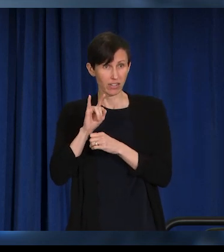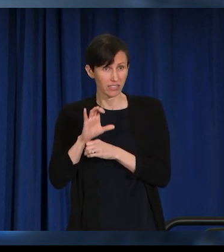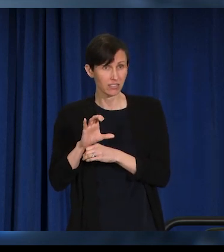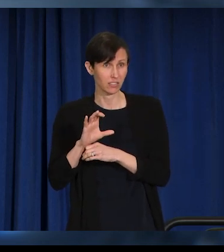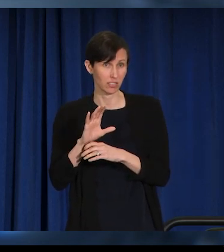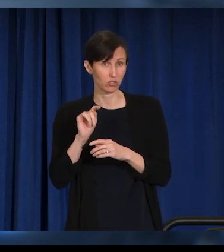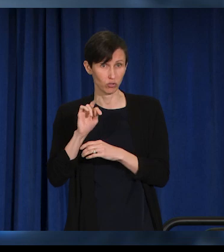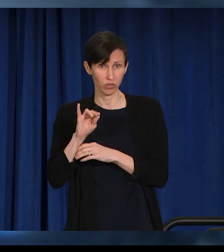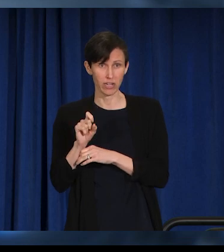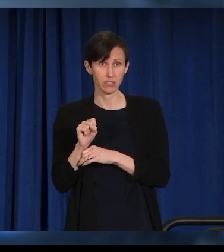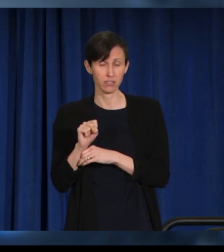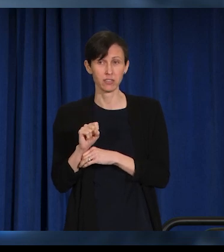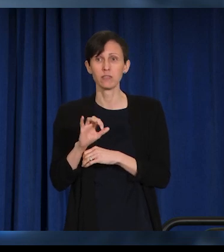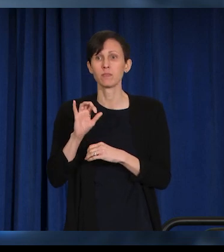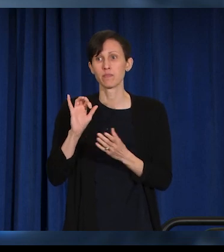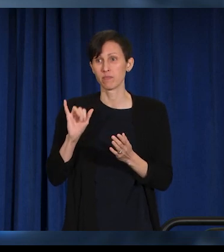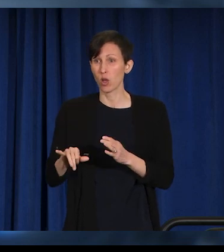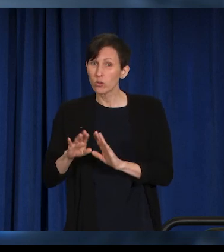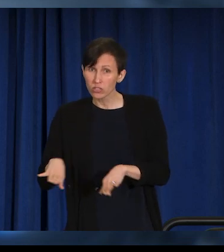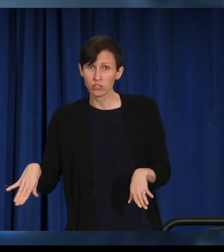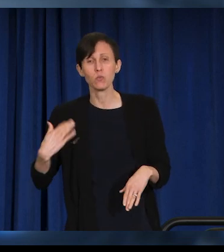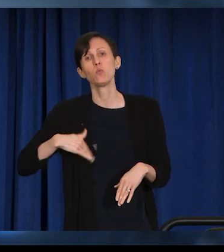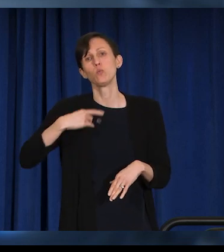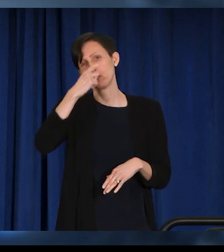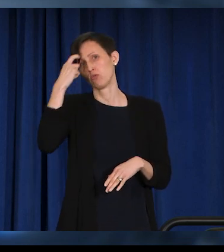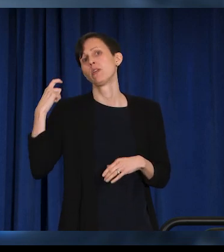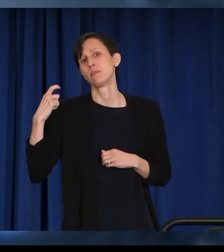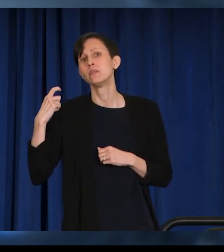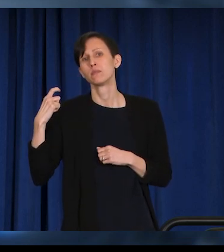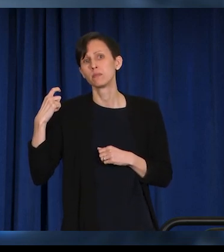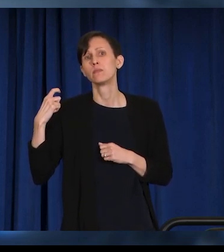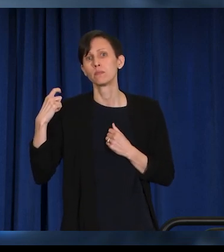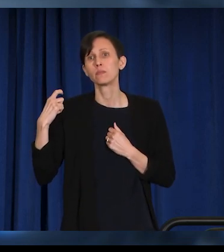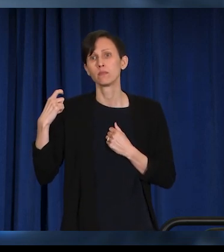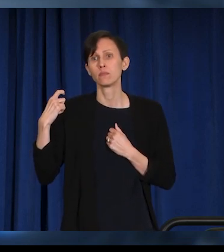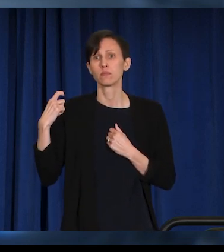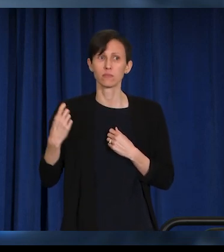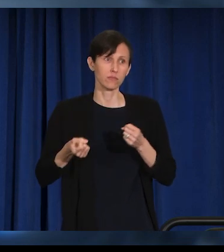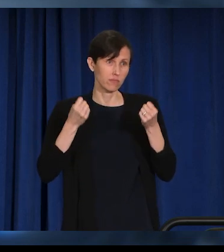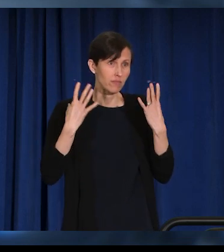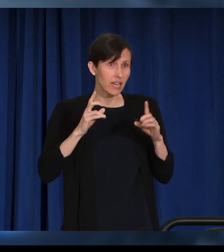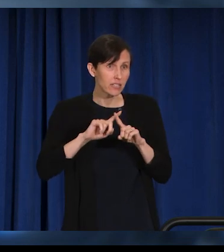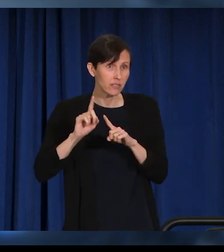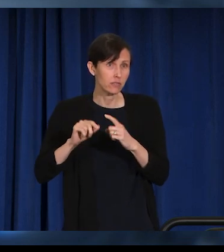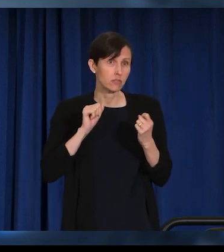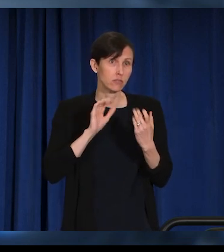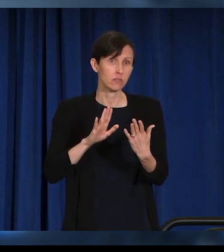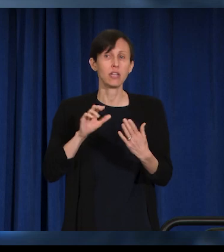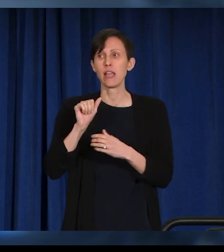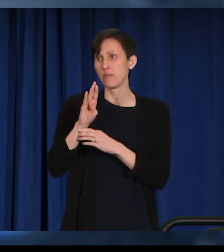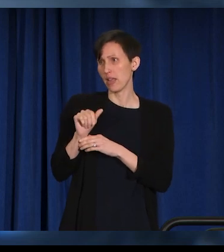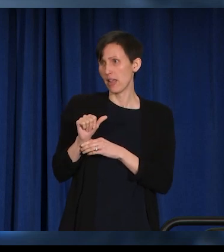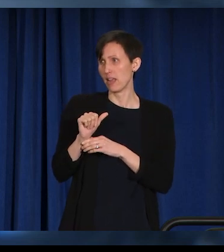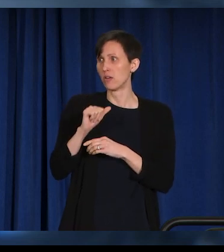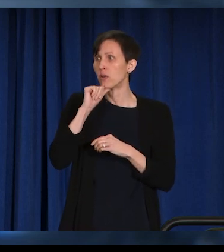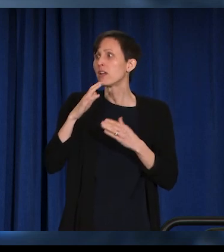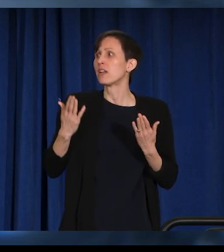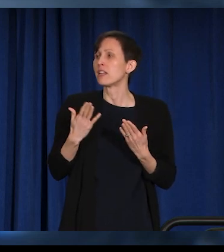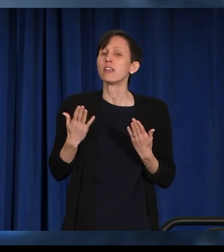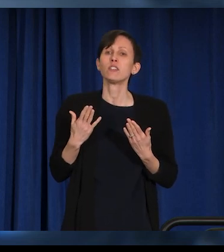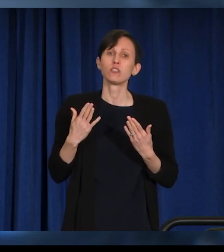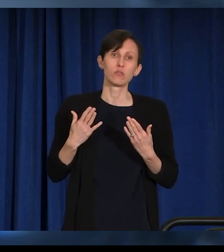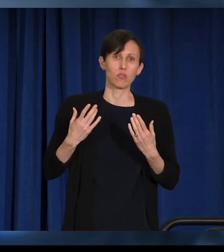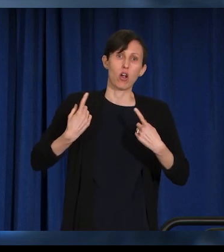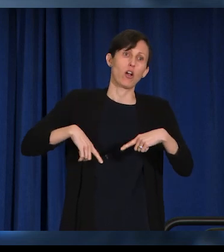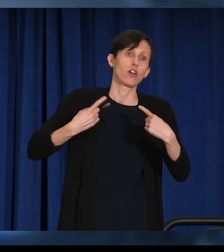this traumatizes the children that receive this therapy. There are lots of different approaches to ABA, so we're not here to debate the merits